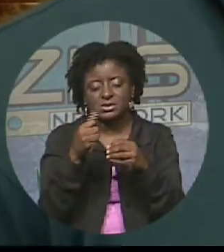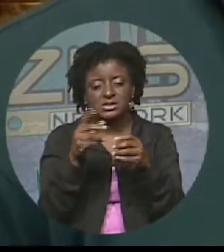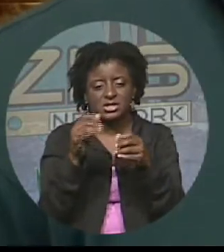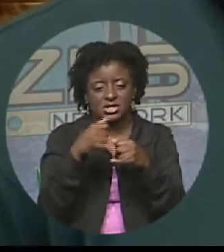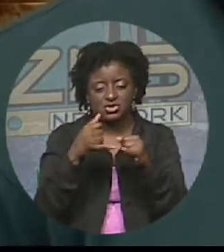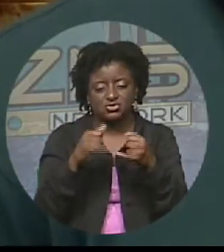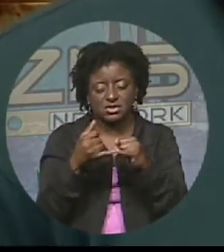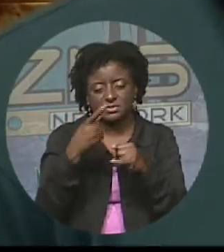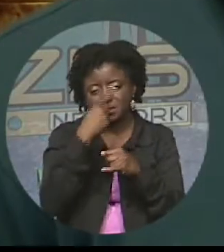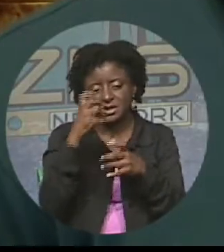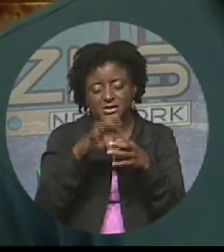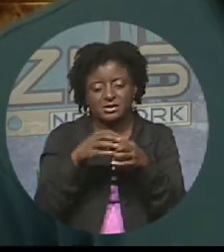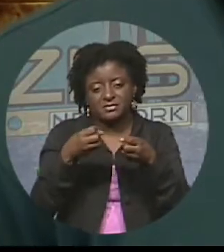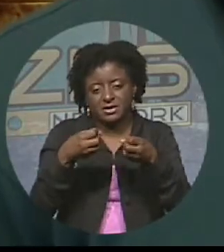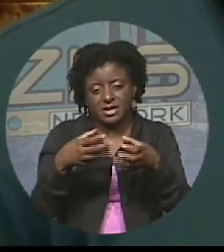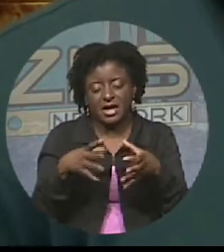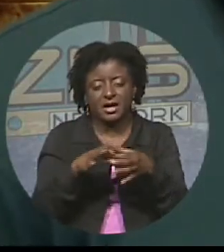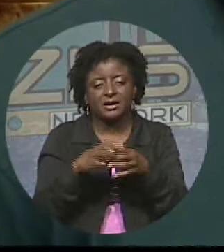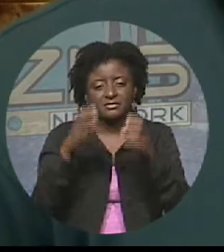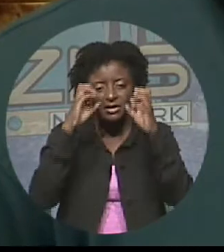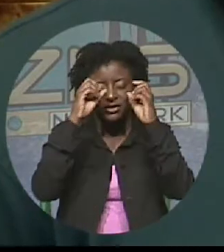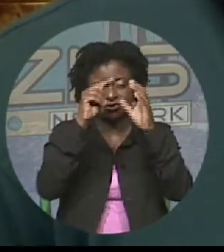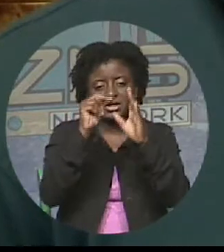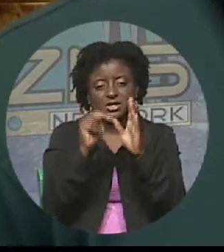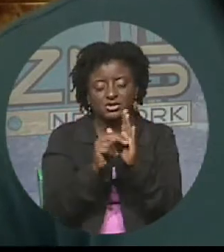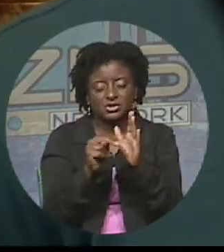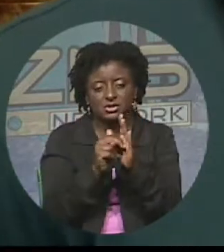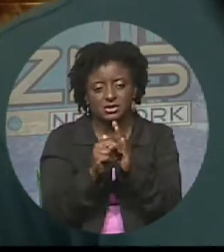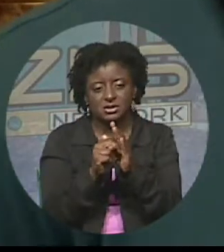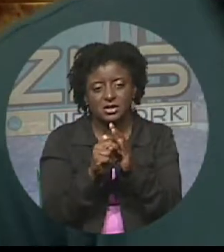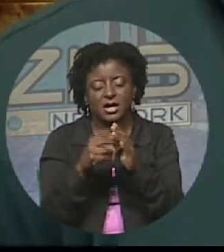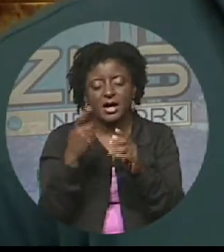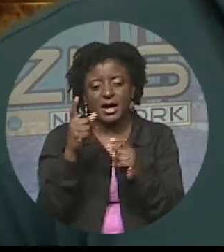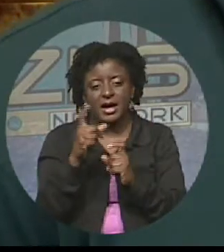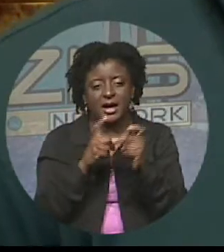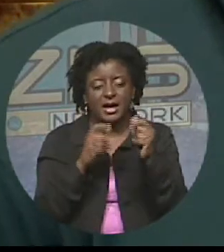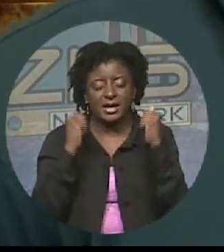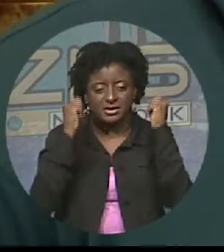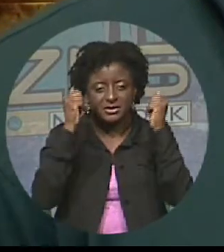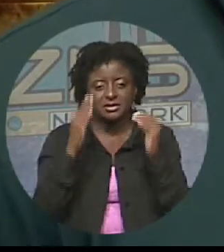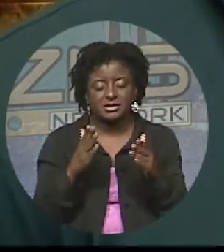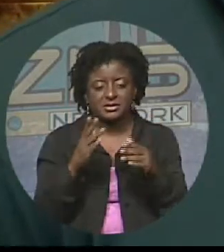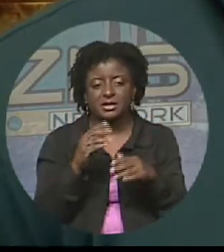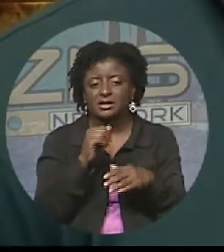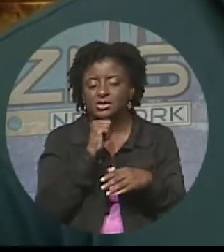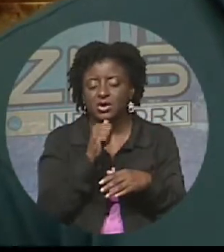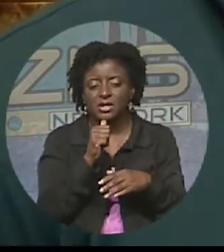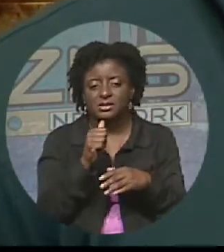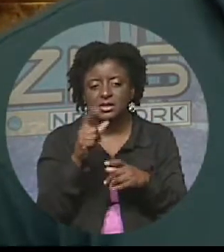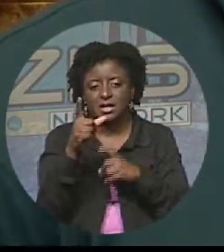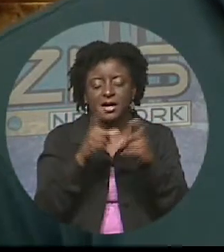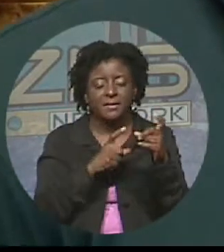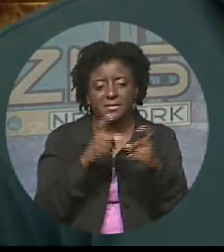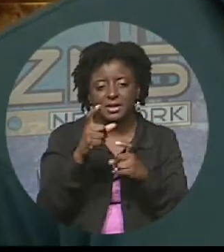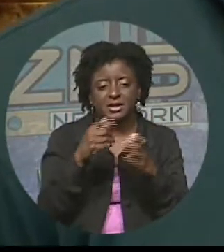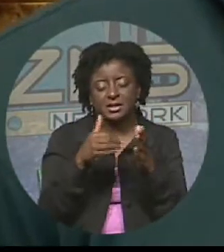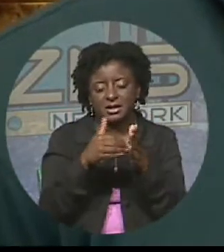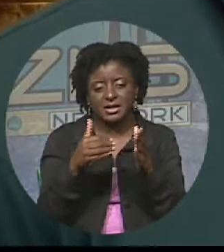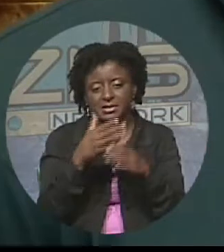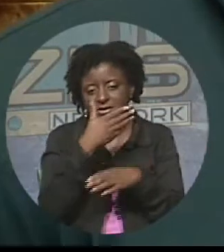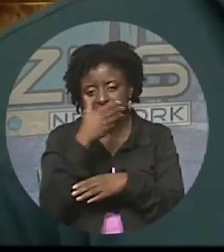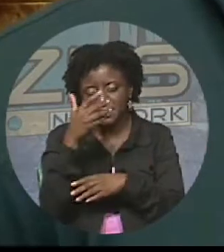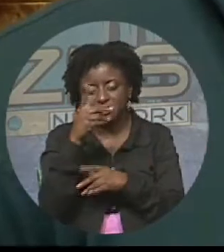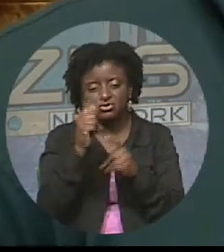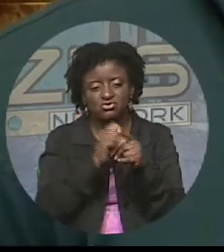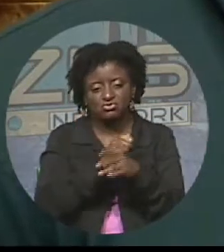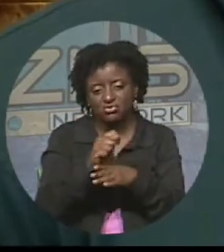injuries, some of the modern stuff, get athletes to understand they're not competing against the best trained athlete, they're competing against science, and they need to know